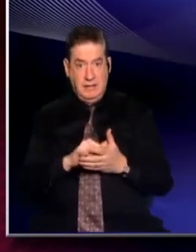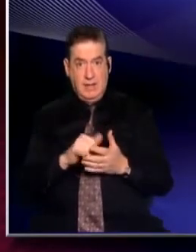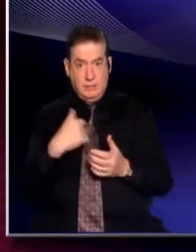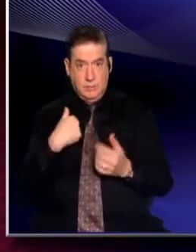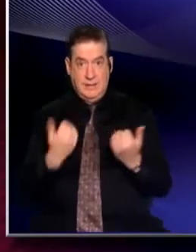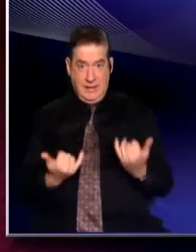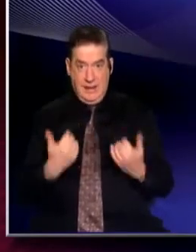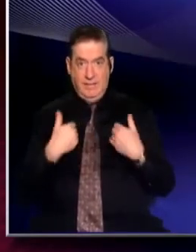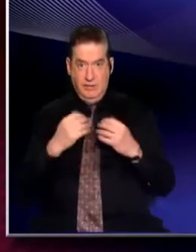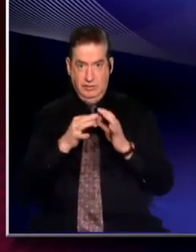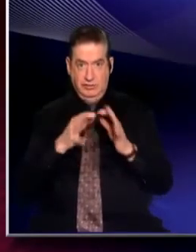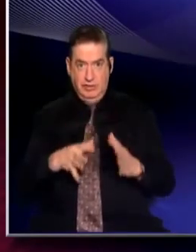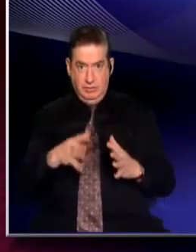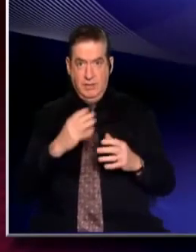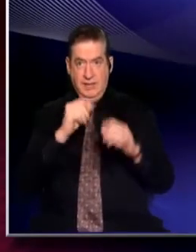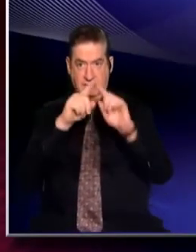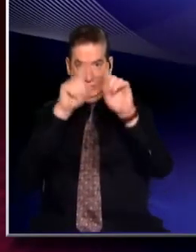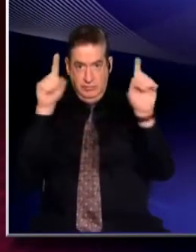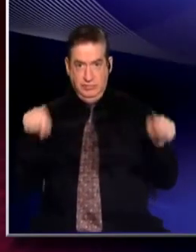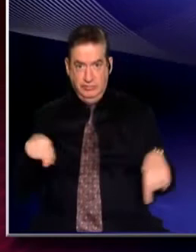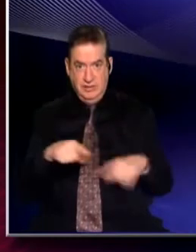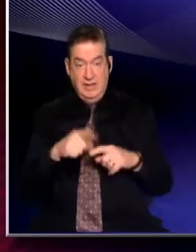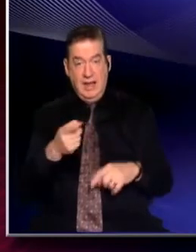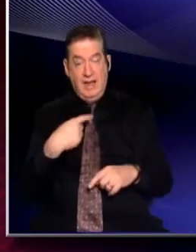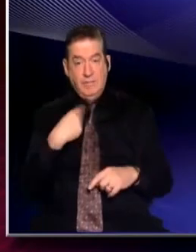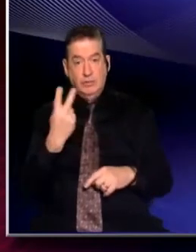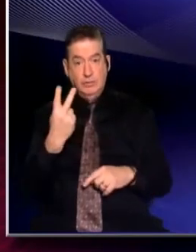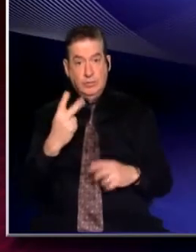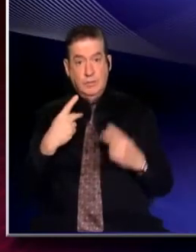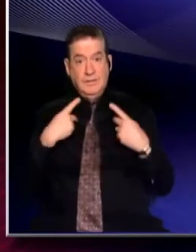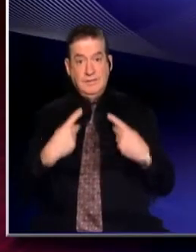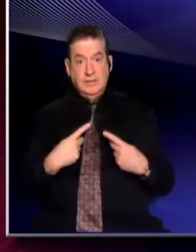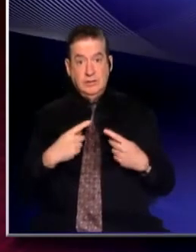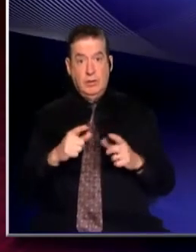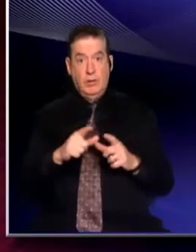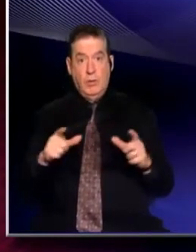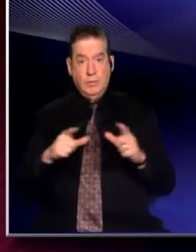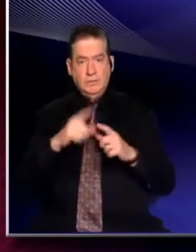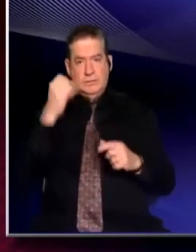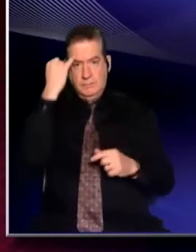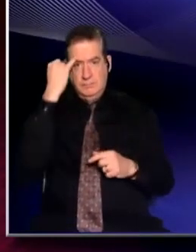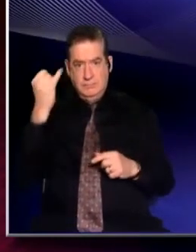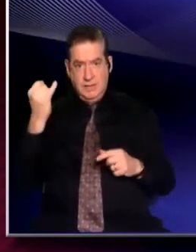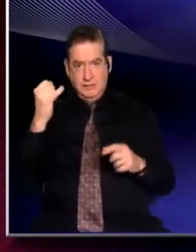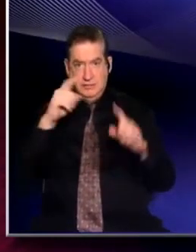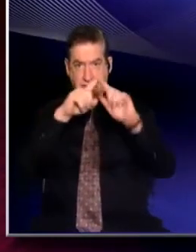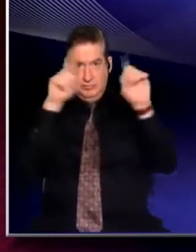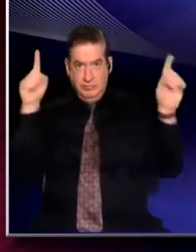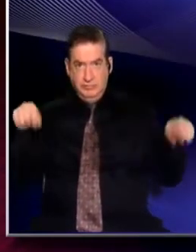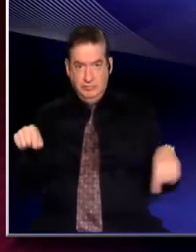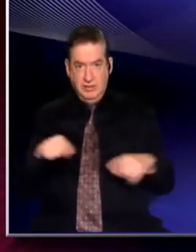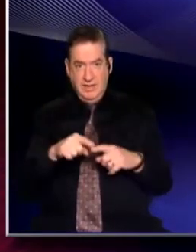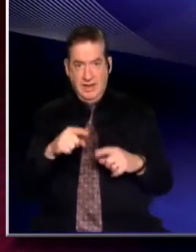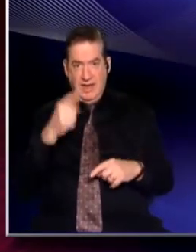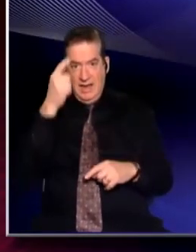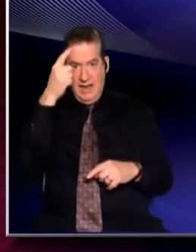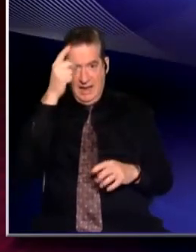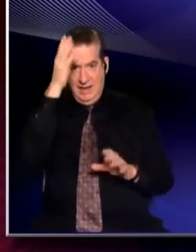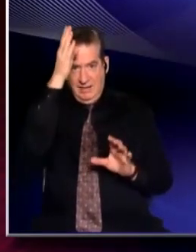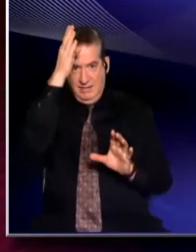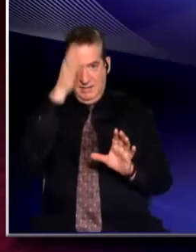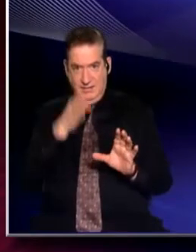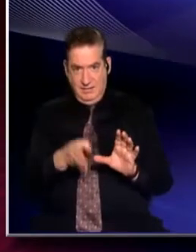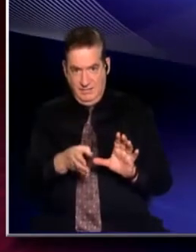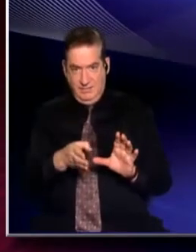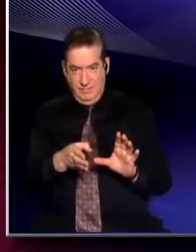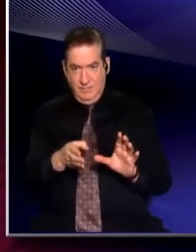have an interpreter and a screen. If you had it at 2 physical locations, imagine a screen cut in half vertically, and each